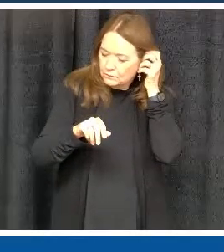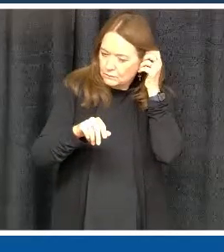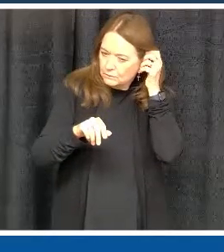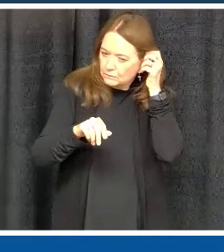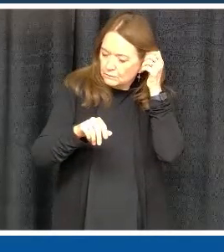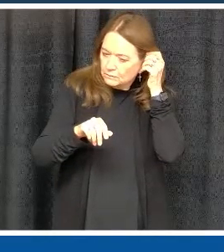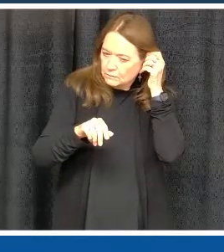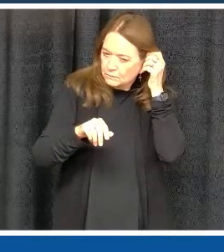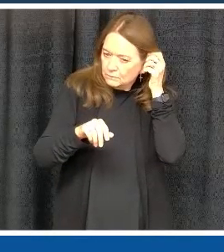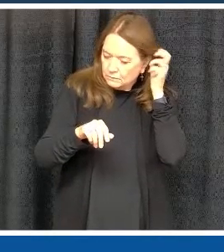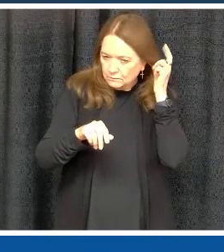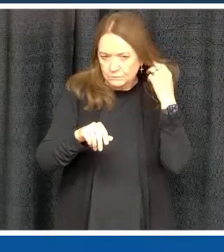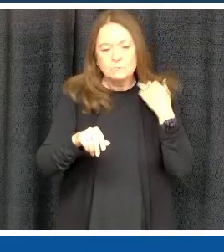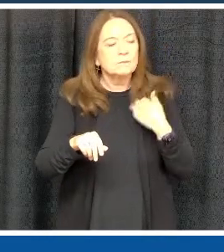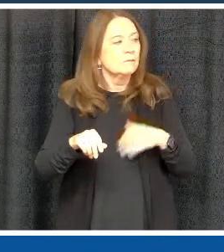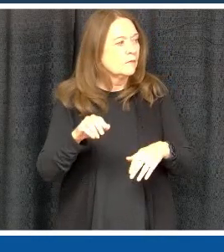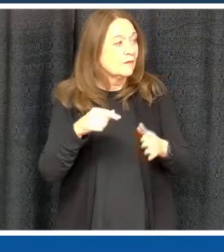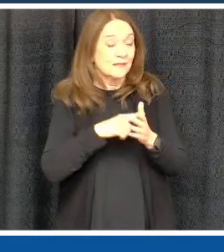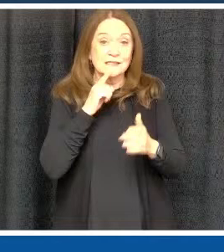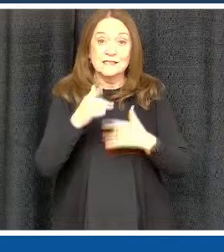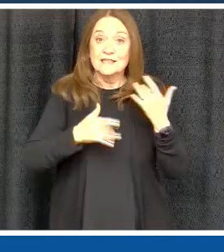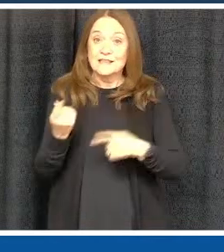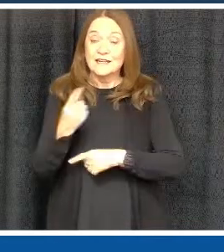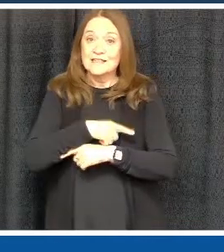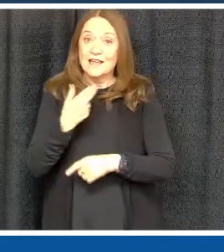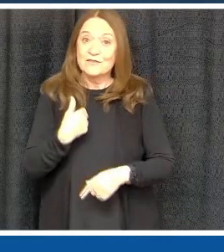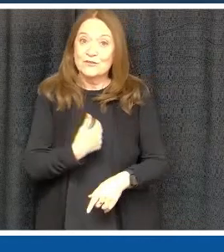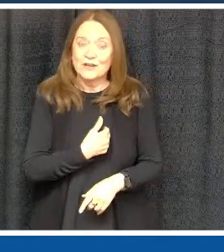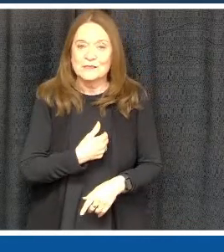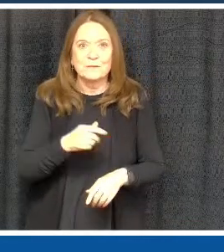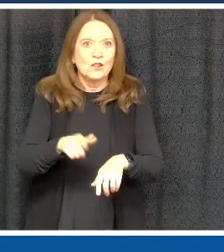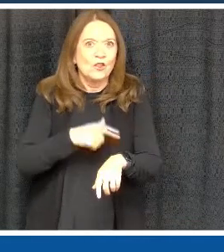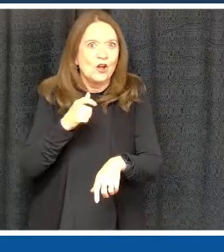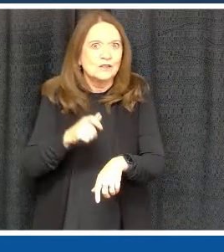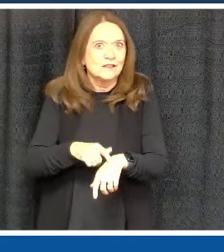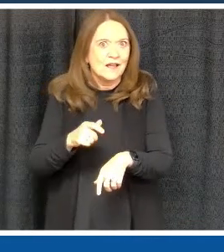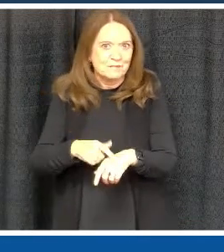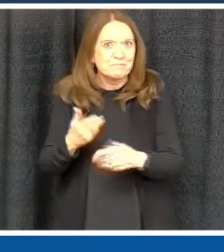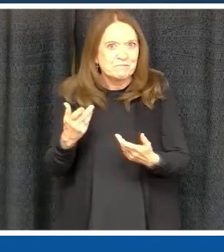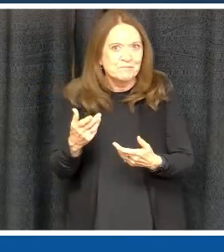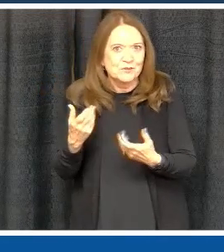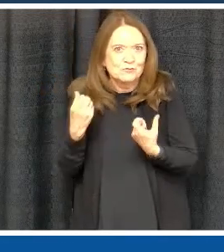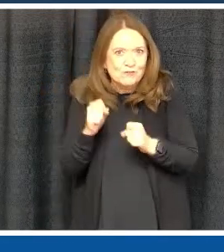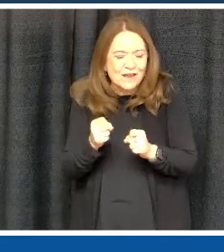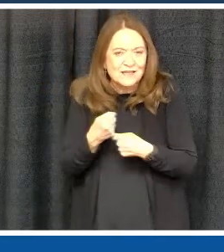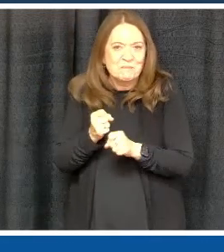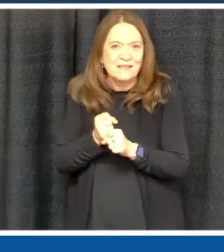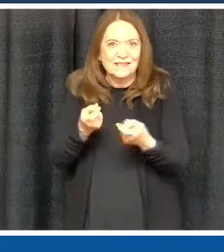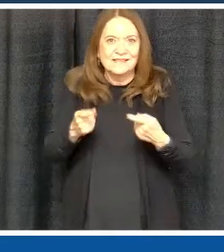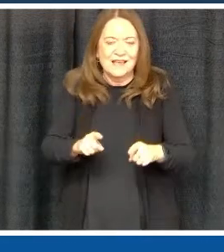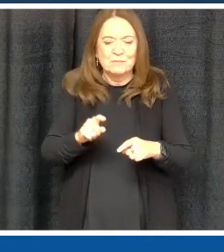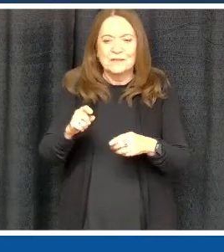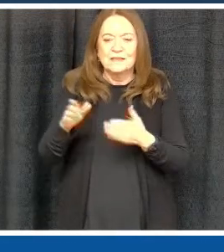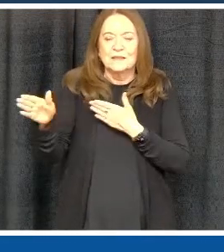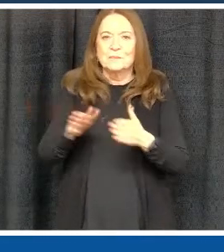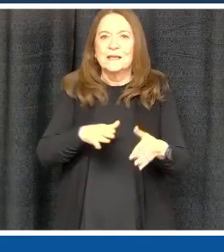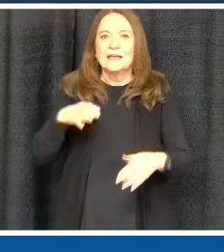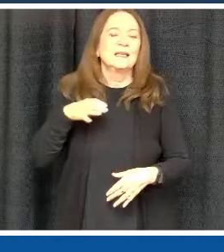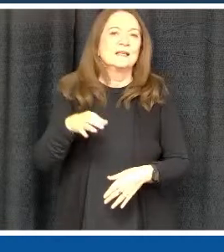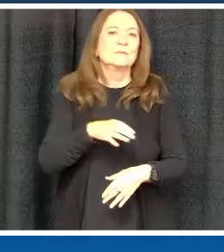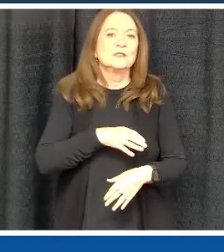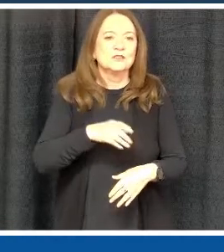an exciting day for us. It's been a long time coming. The Planning Commission